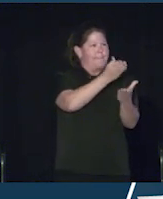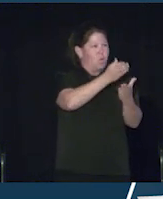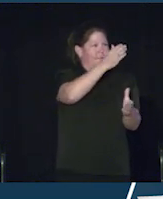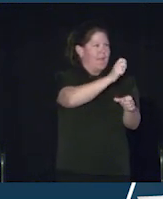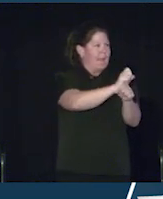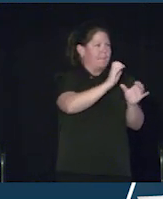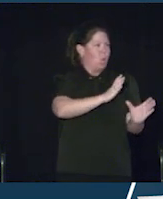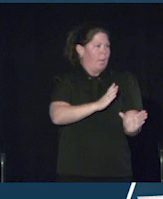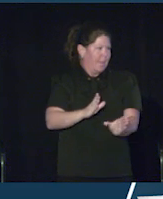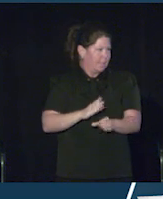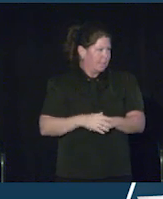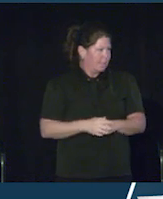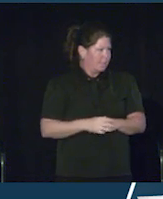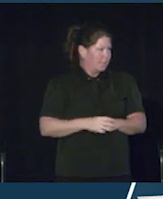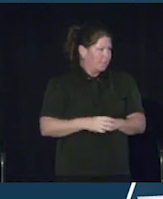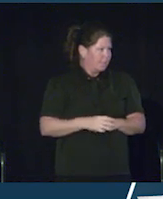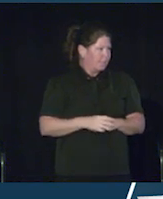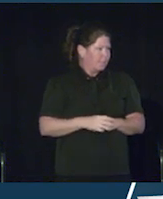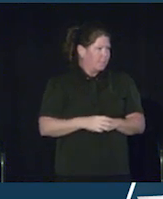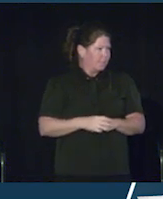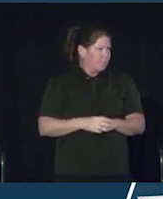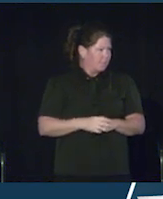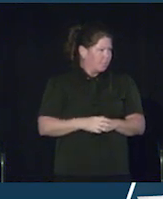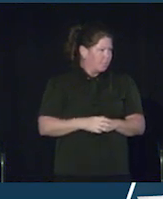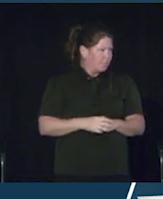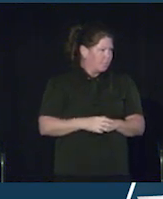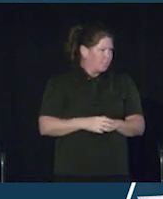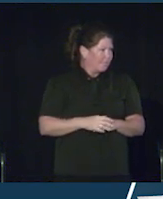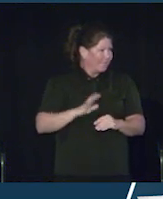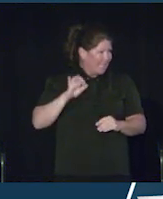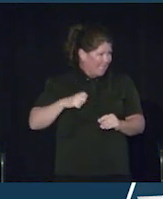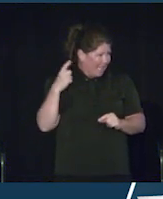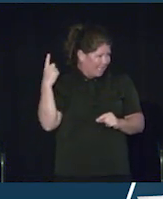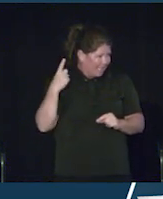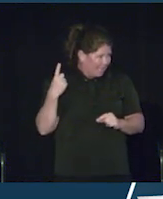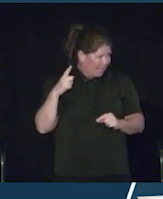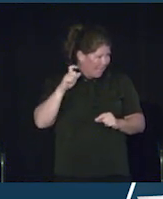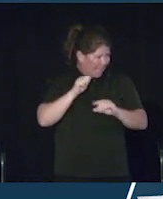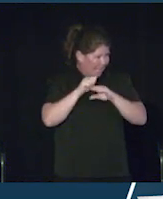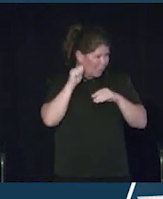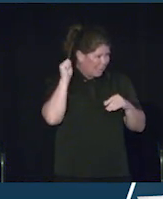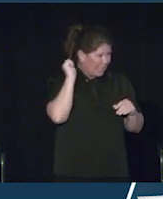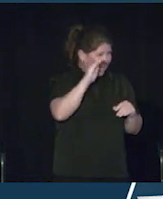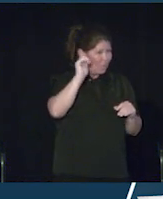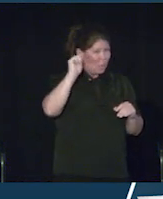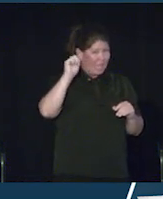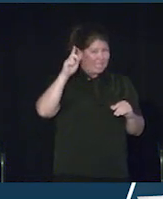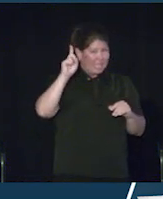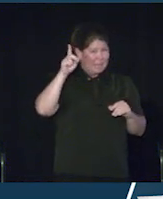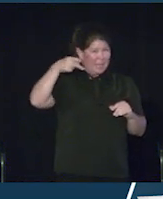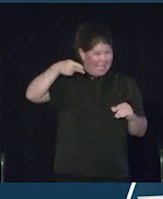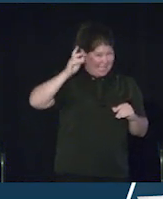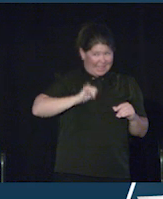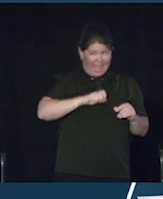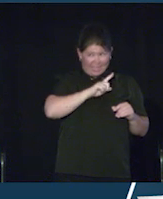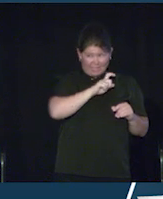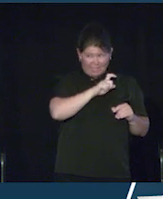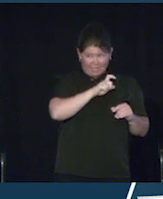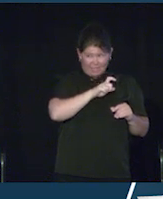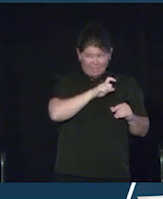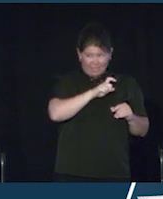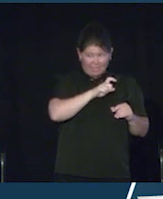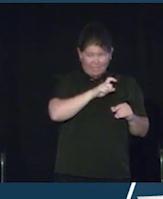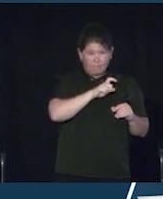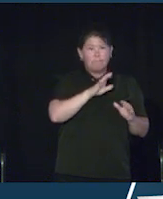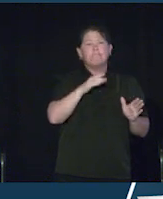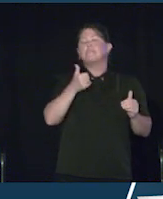daughter looks fishy. So is that something we could send to APD? So we have our CDC